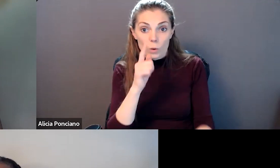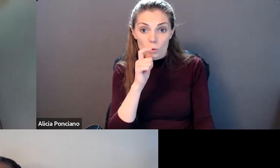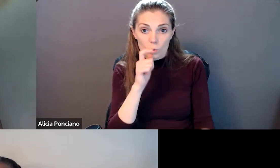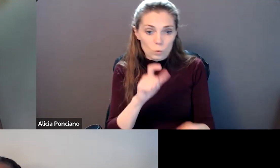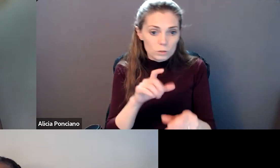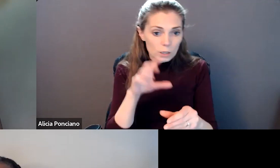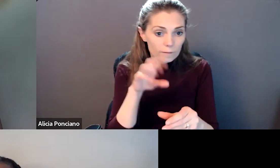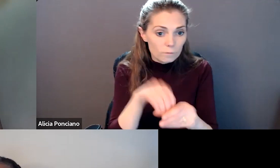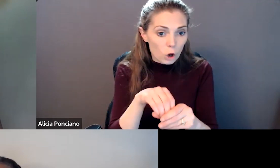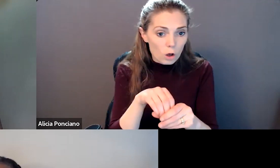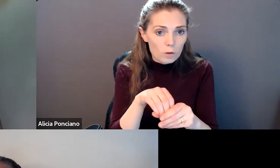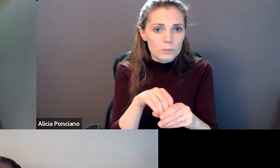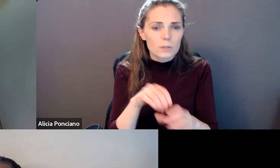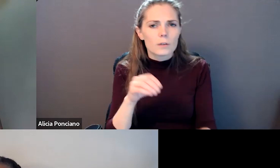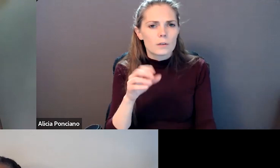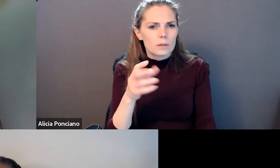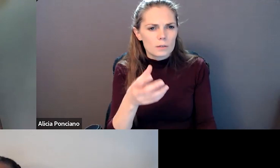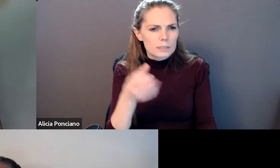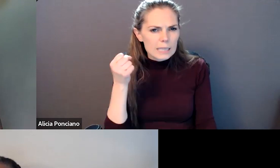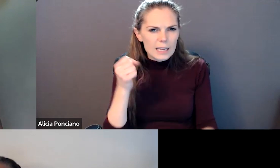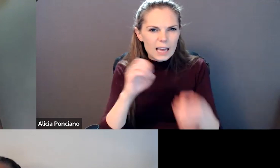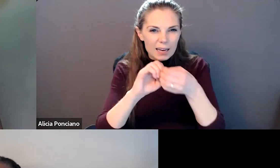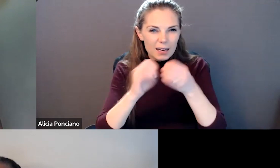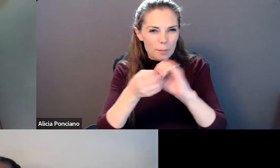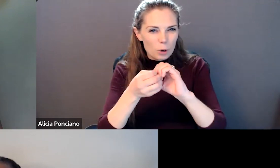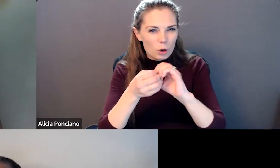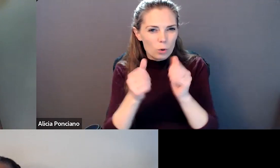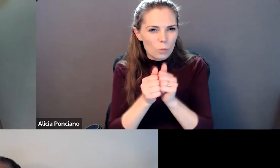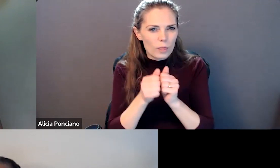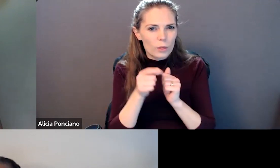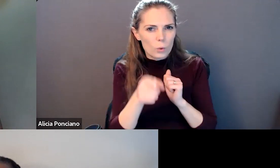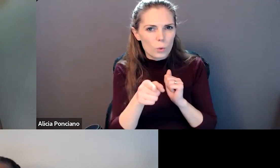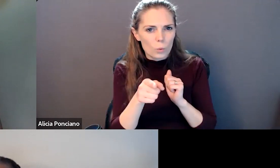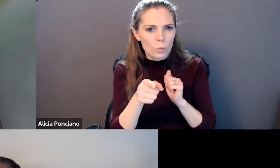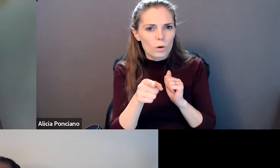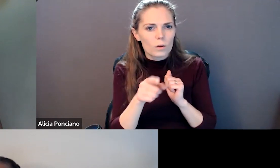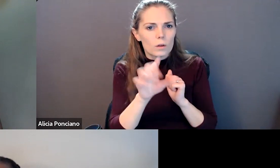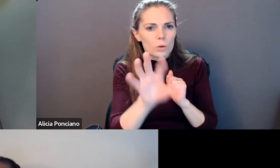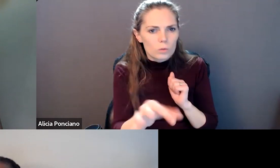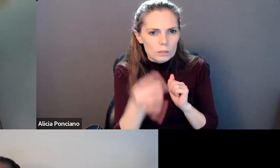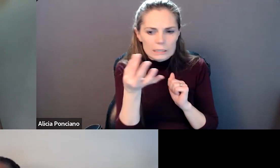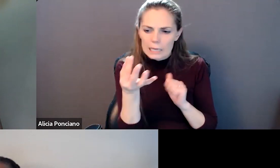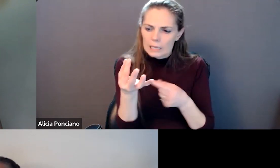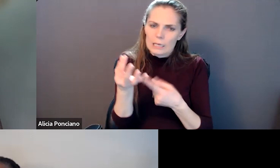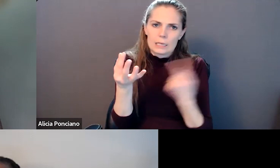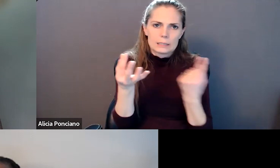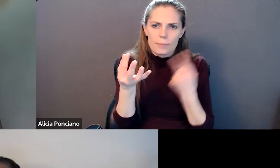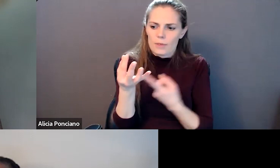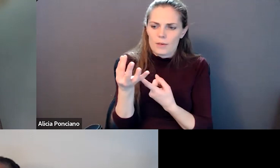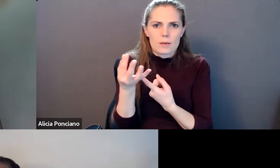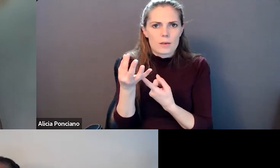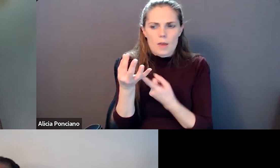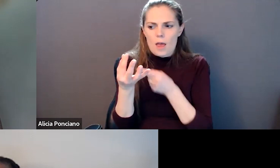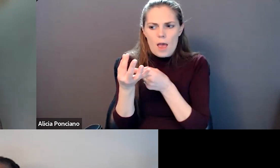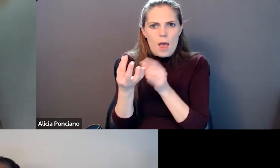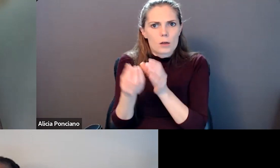you've learned, what you've acknowledged, and grow that within your own networks and the people you come in